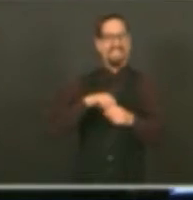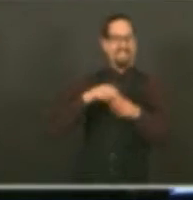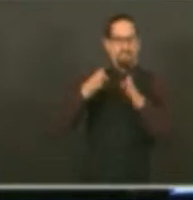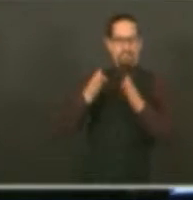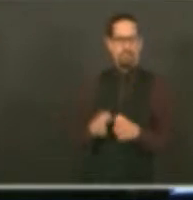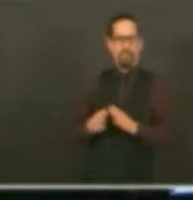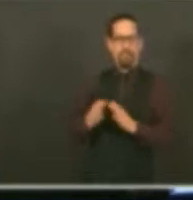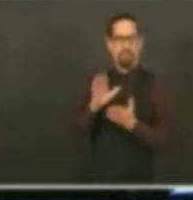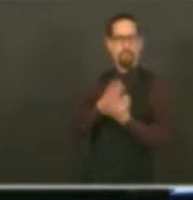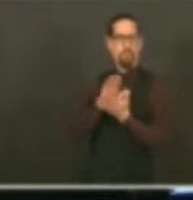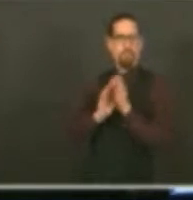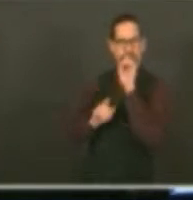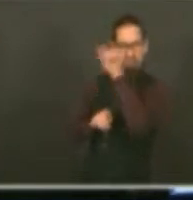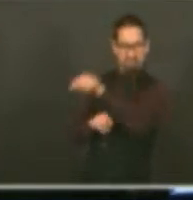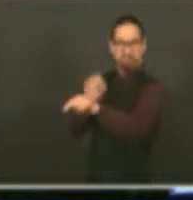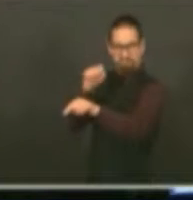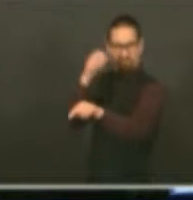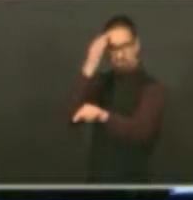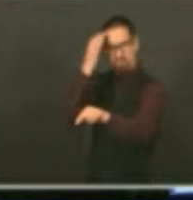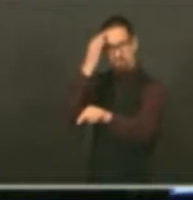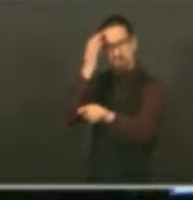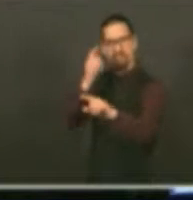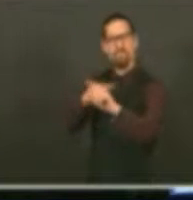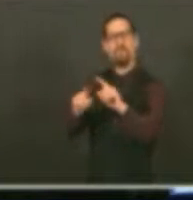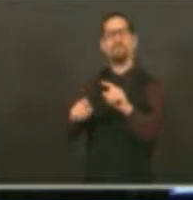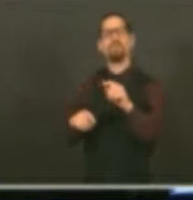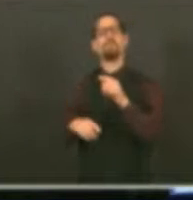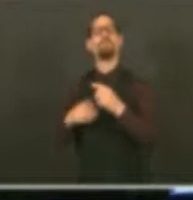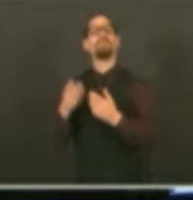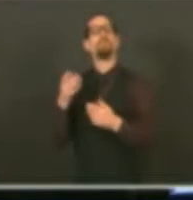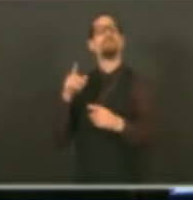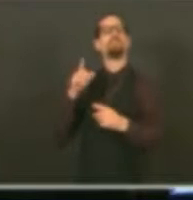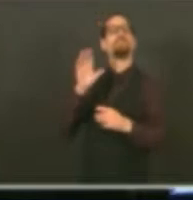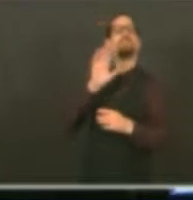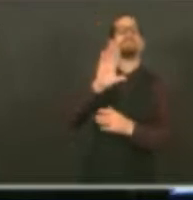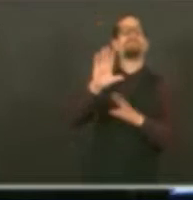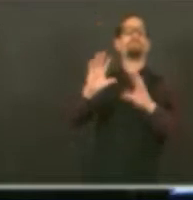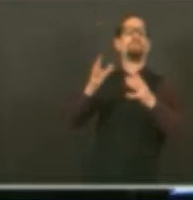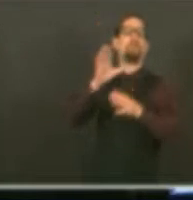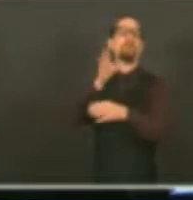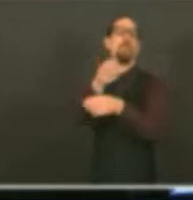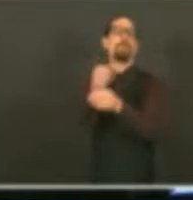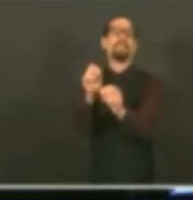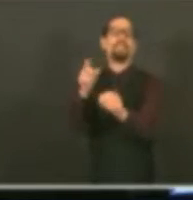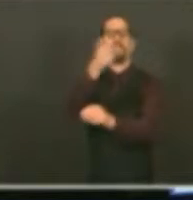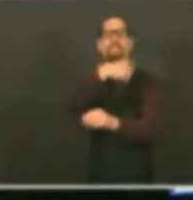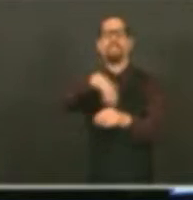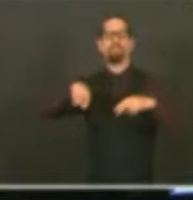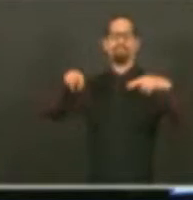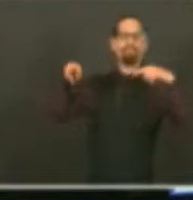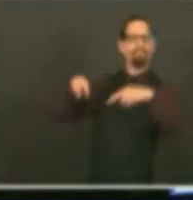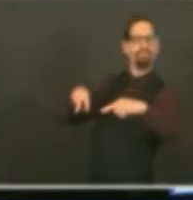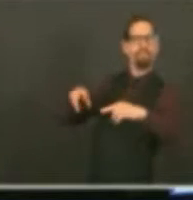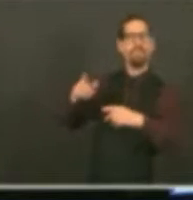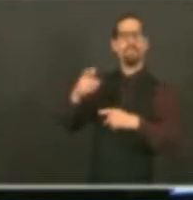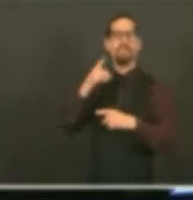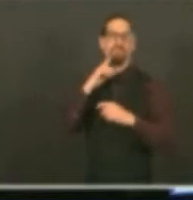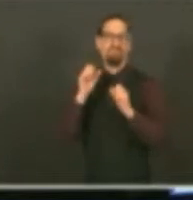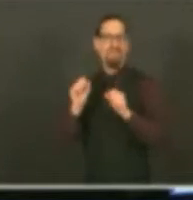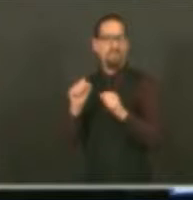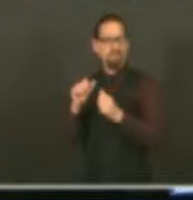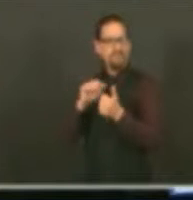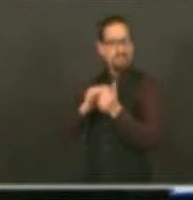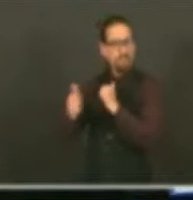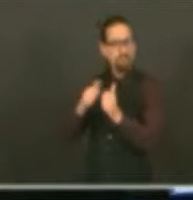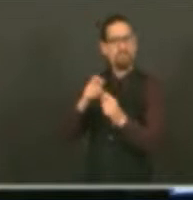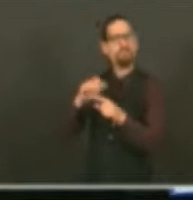some of the hurdles that your office is kind of dealing with to at least allow kids to, at the very least, practice, especially with a lot of kids, as we know,